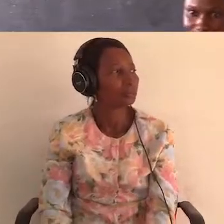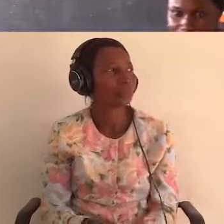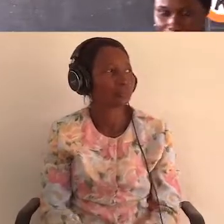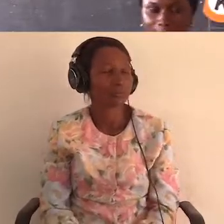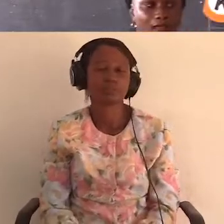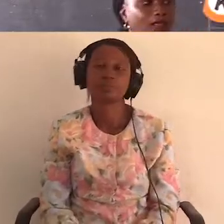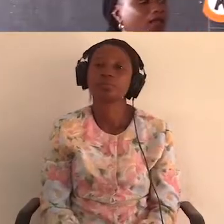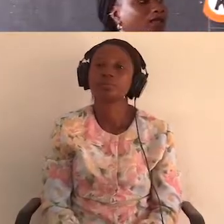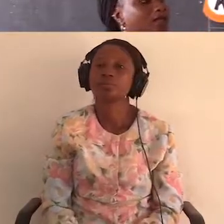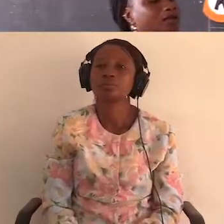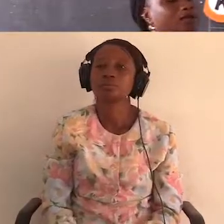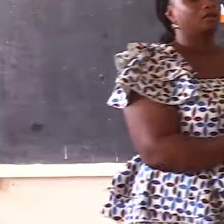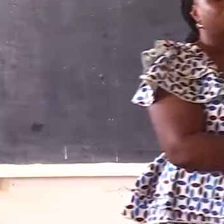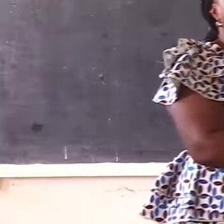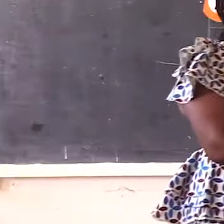nyan.